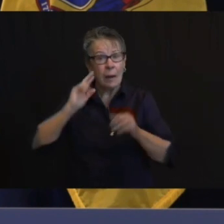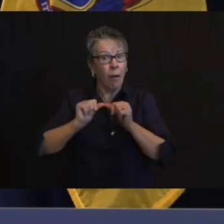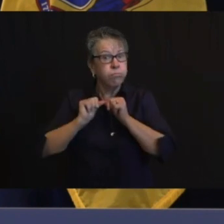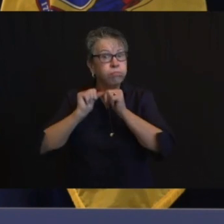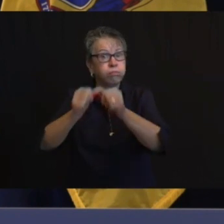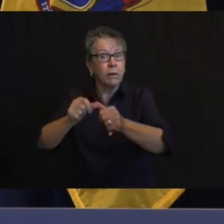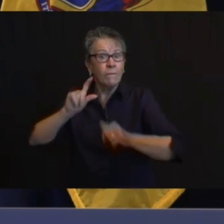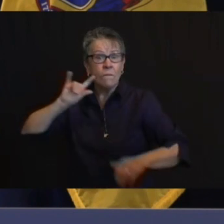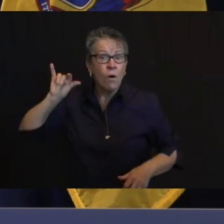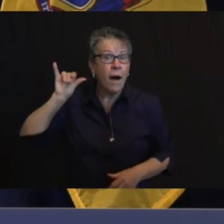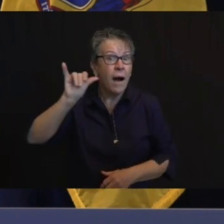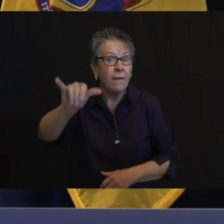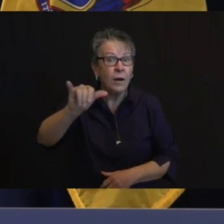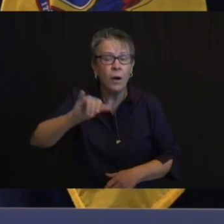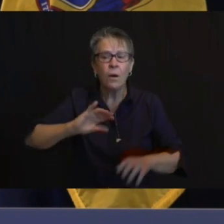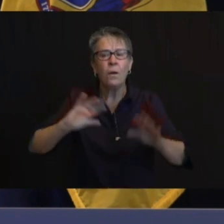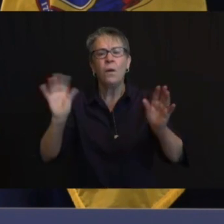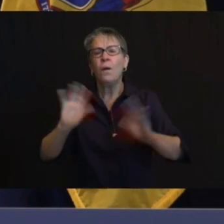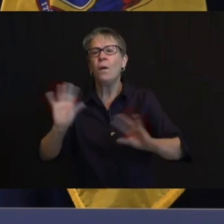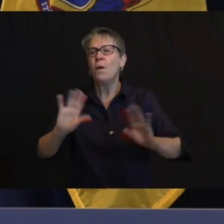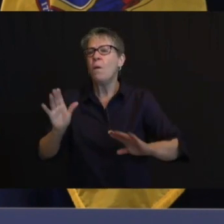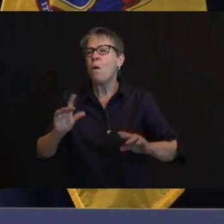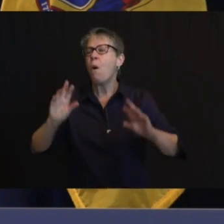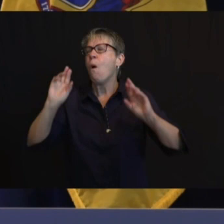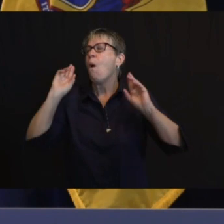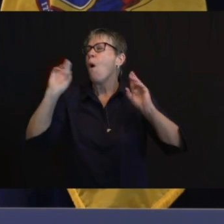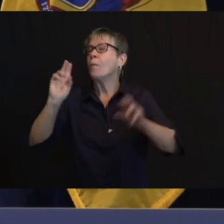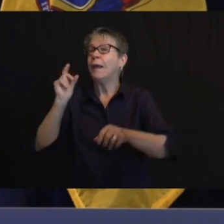this Thanksgiving. So Judy, Ed,